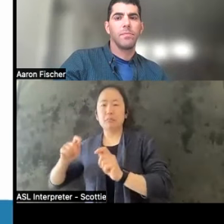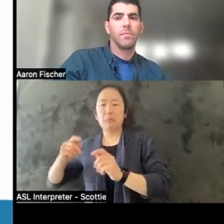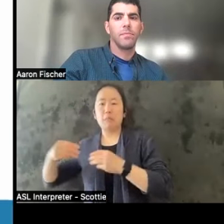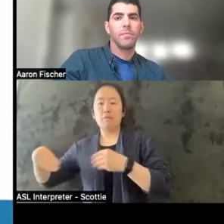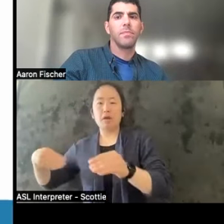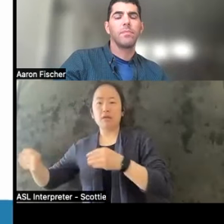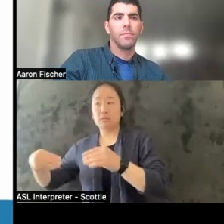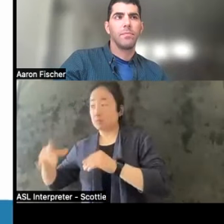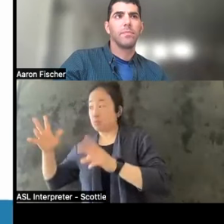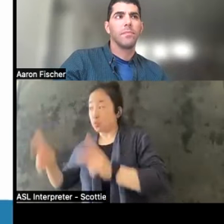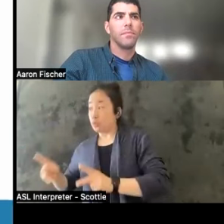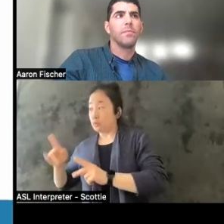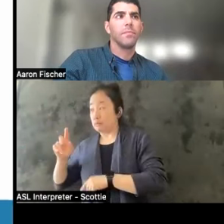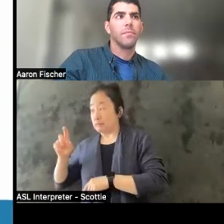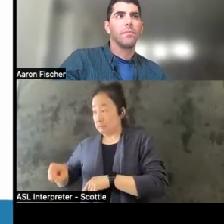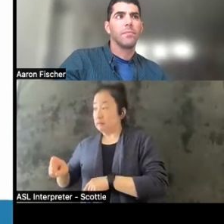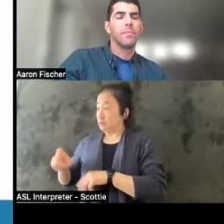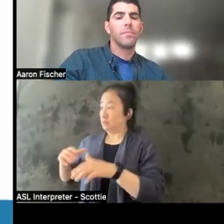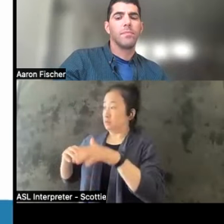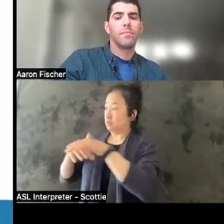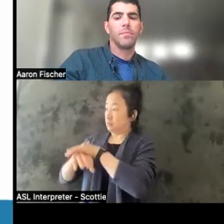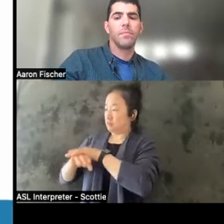it because it will be reasonable to do that.